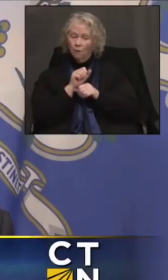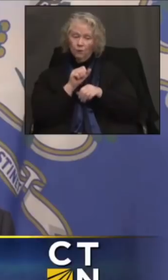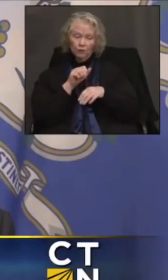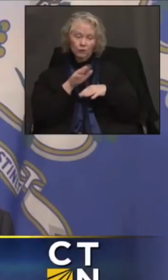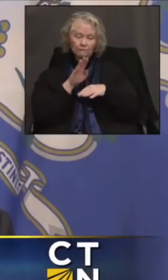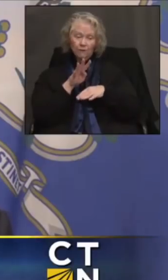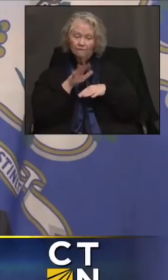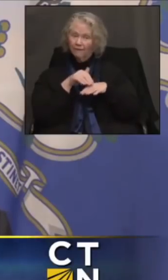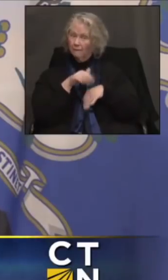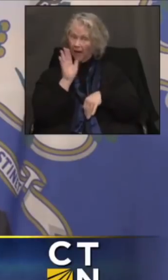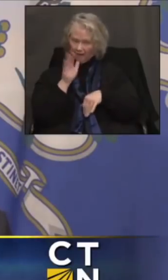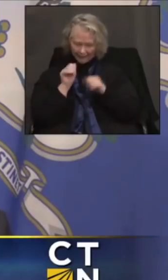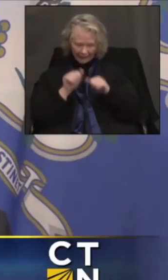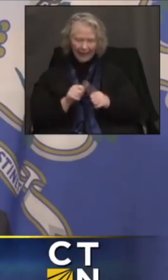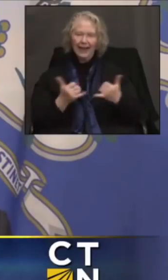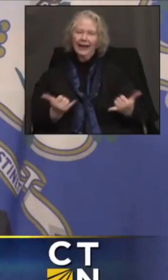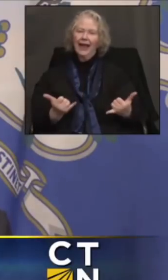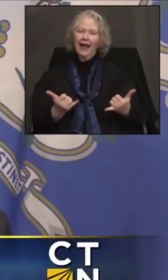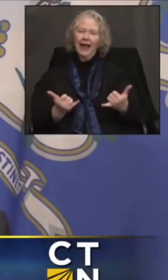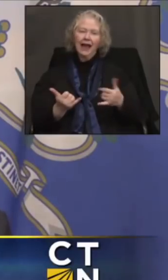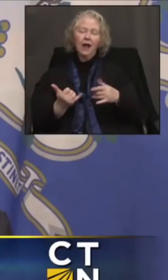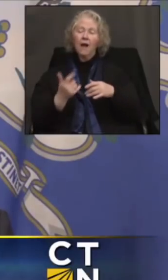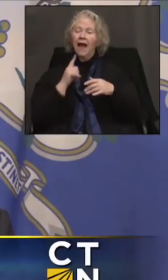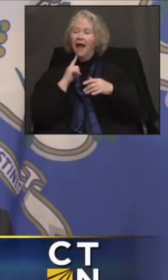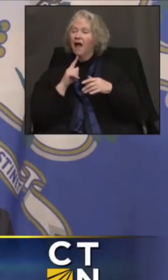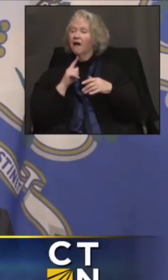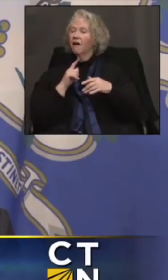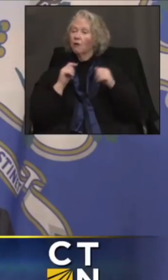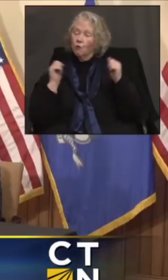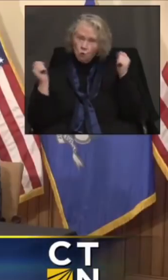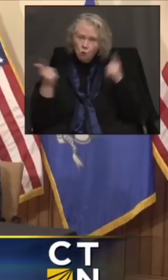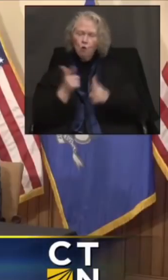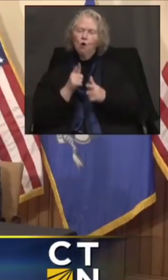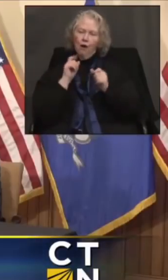now. Everybody will be available within 1 week.